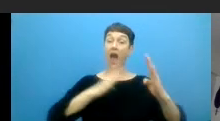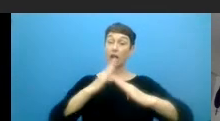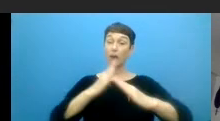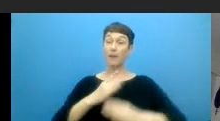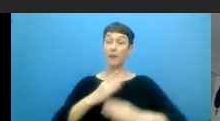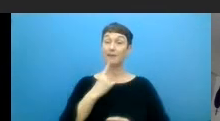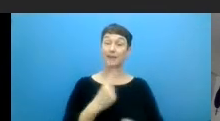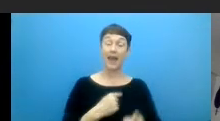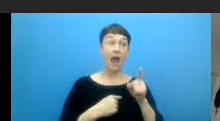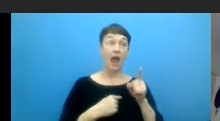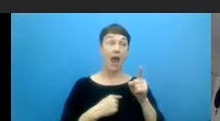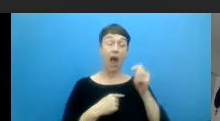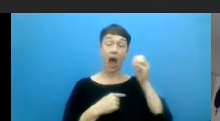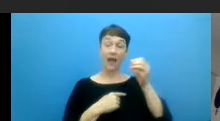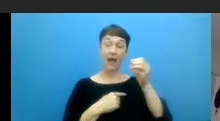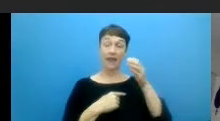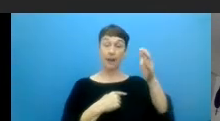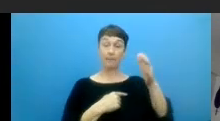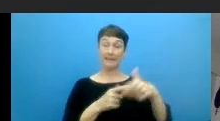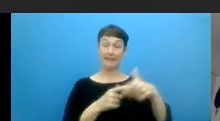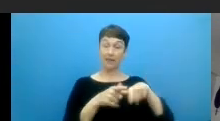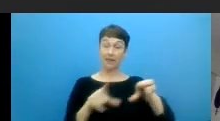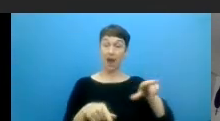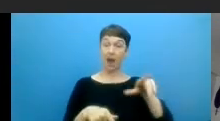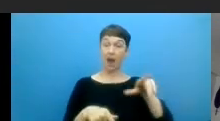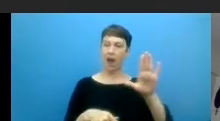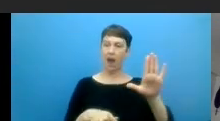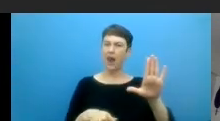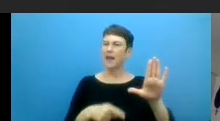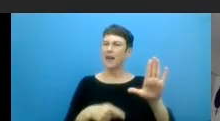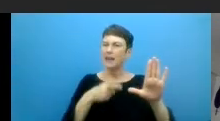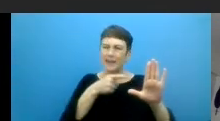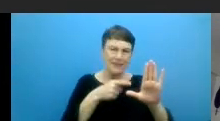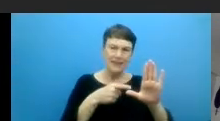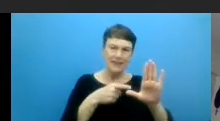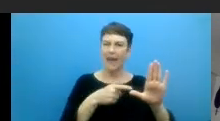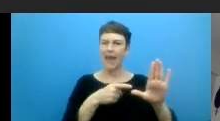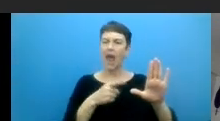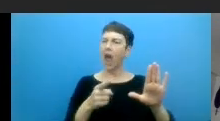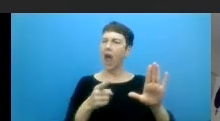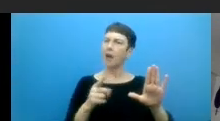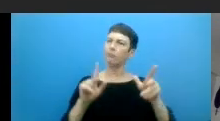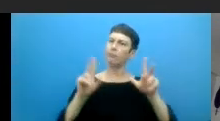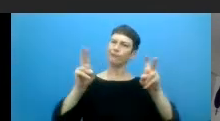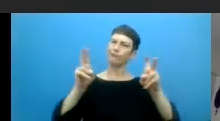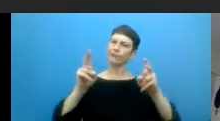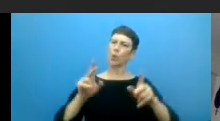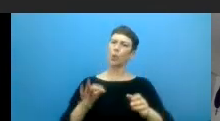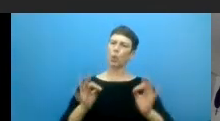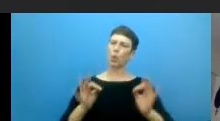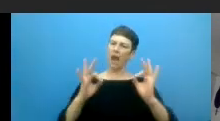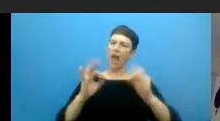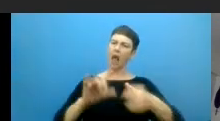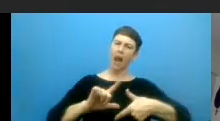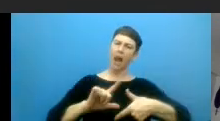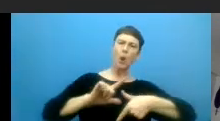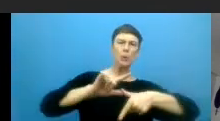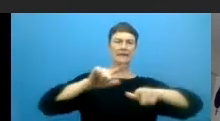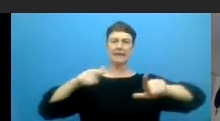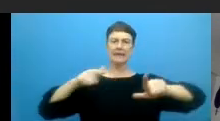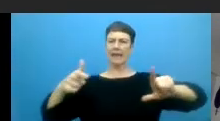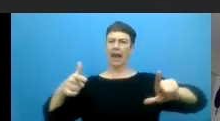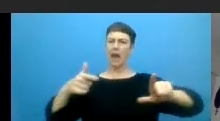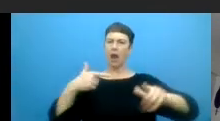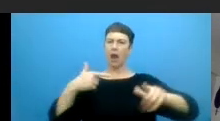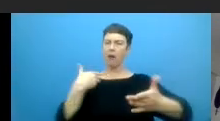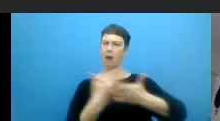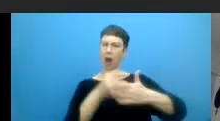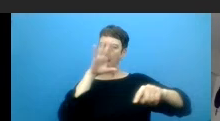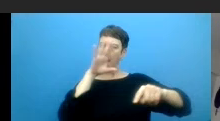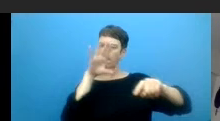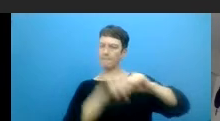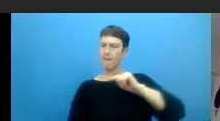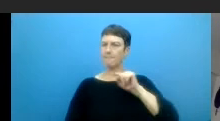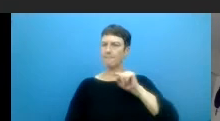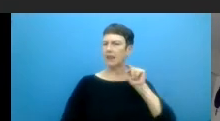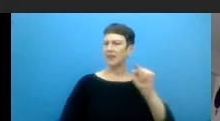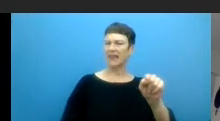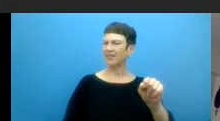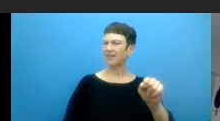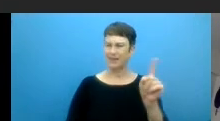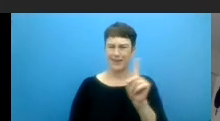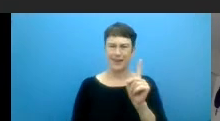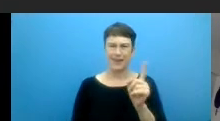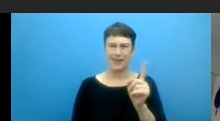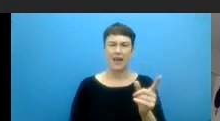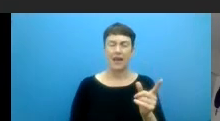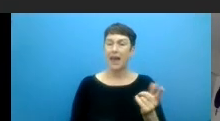an identifiable and a linguistically identifiable entity. And it, as they say, it